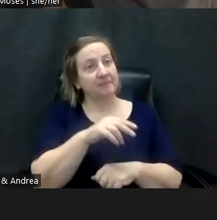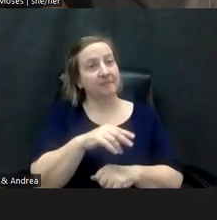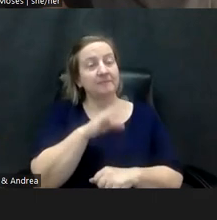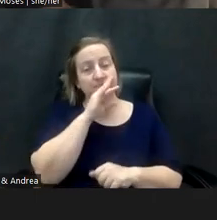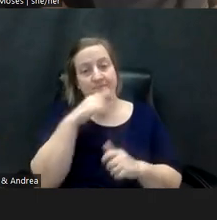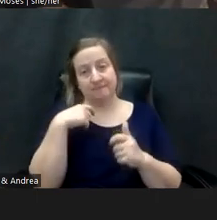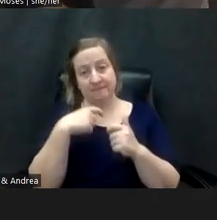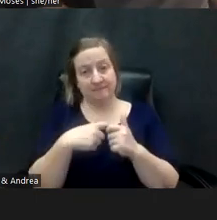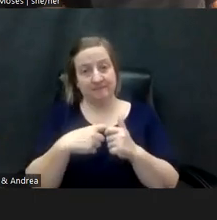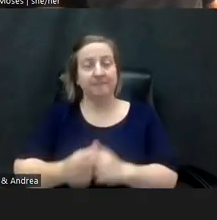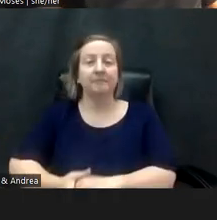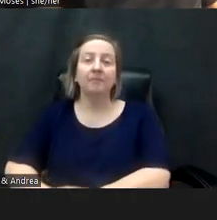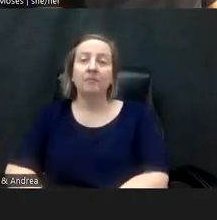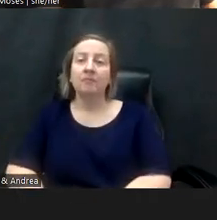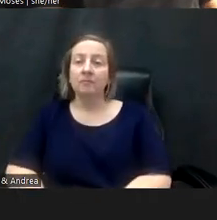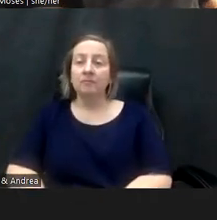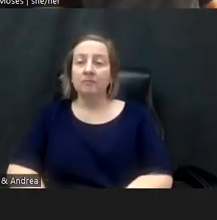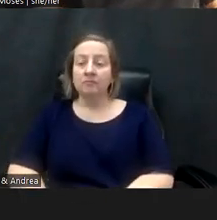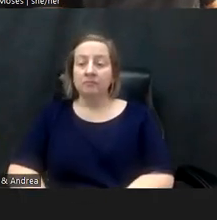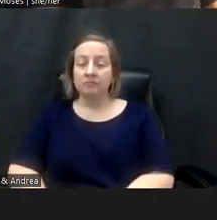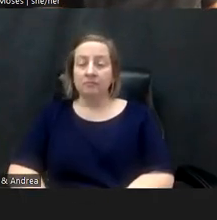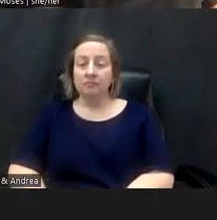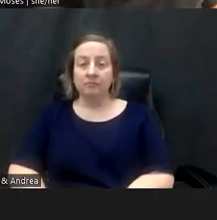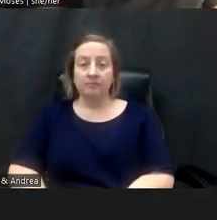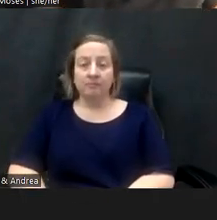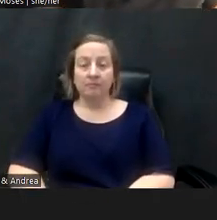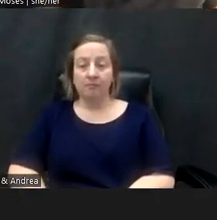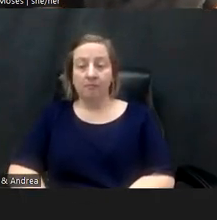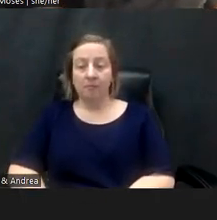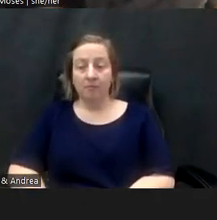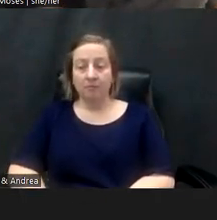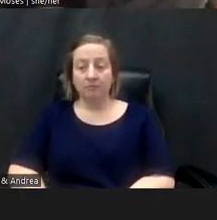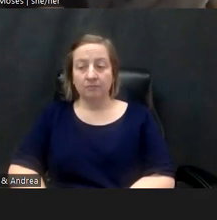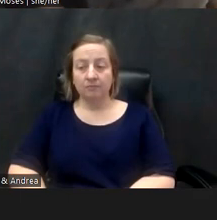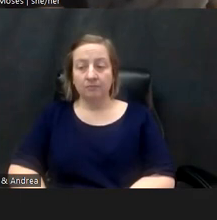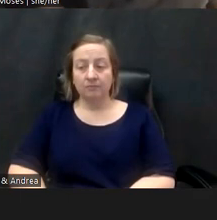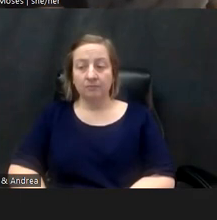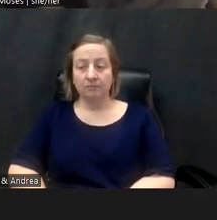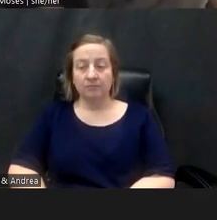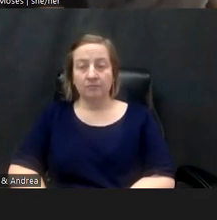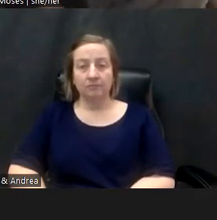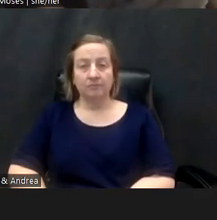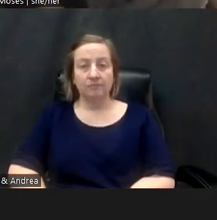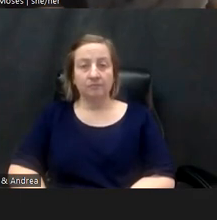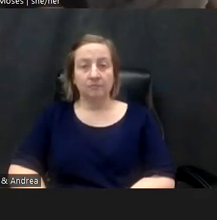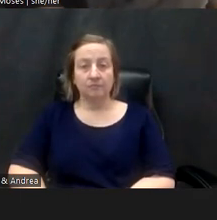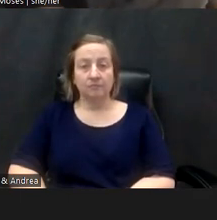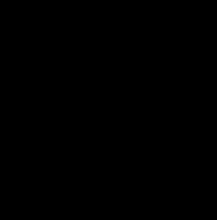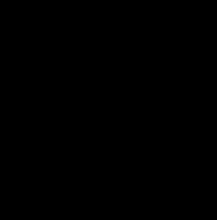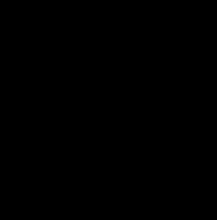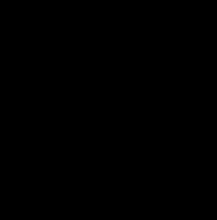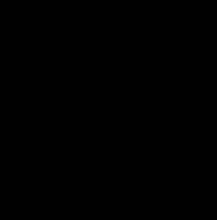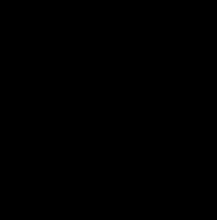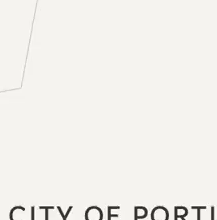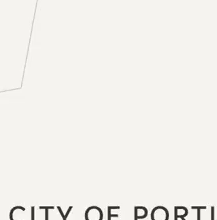tal? Muy buenas tardes a todos. Bienvenidos. Estamos aquí nuevamente con el comité para ser responsable de la policía en el condado aquí